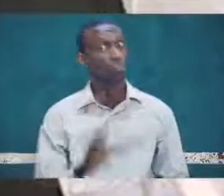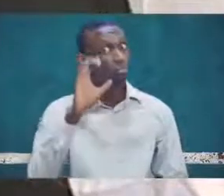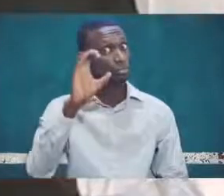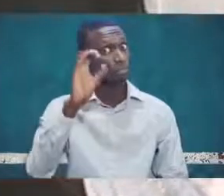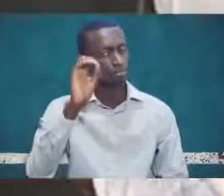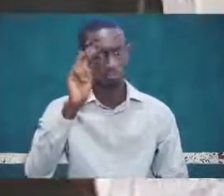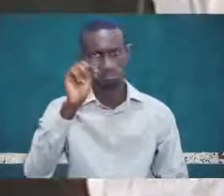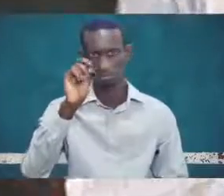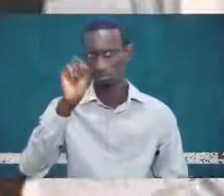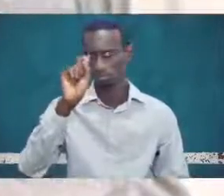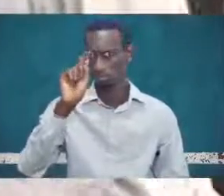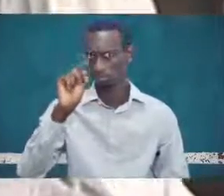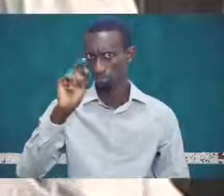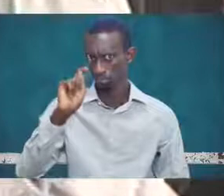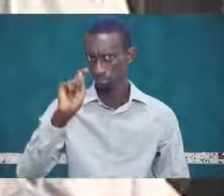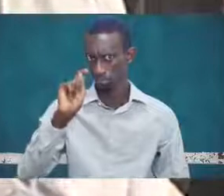of